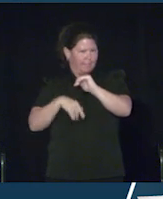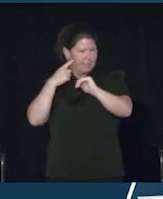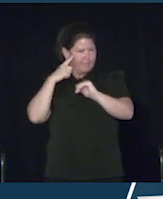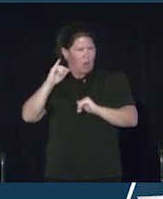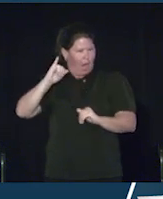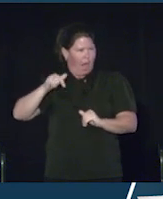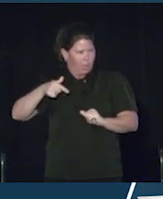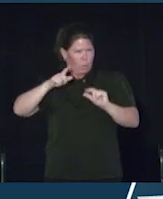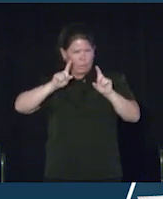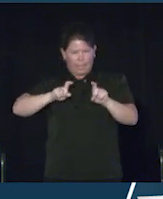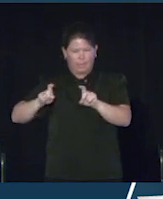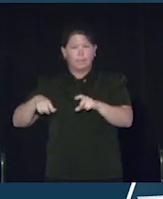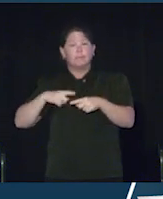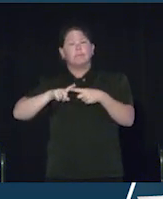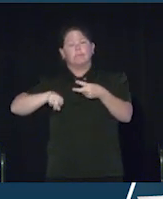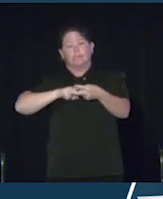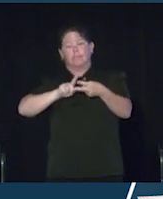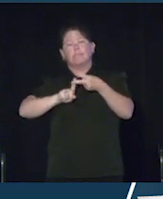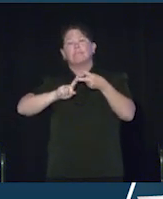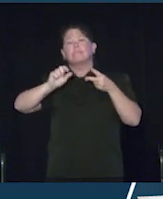of adaptive functioning,